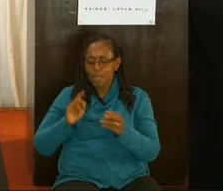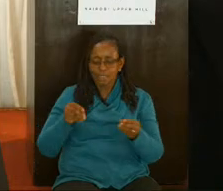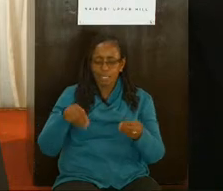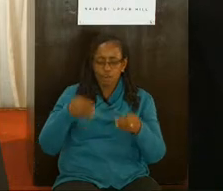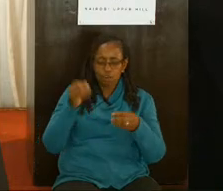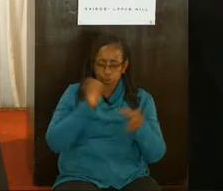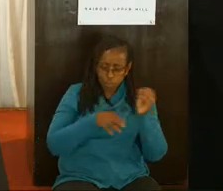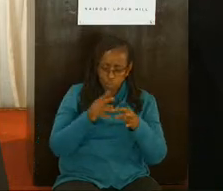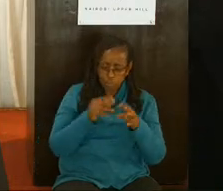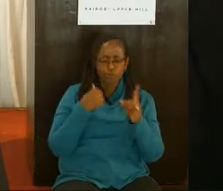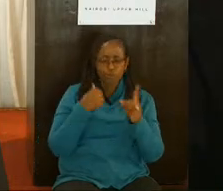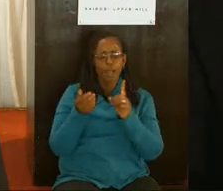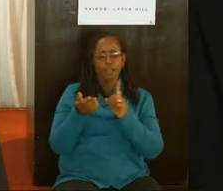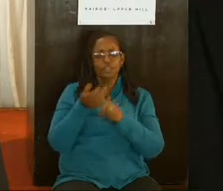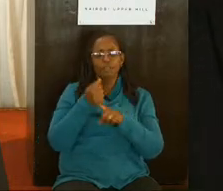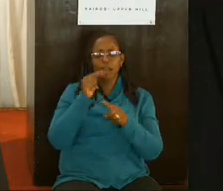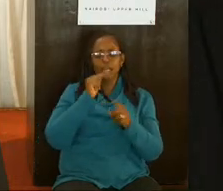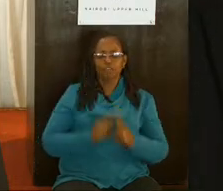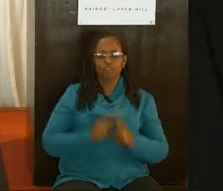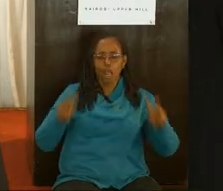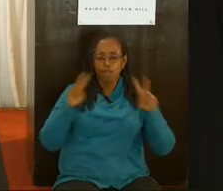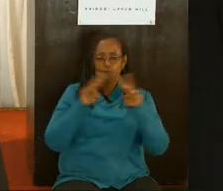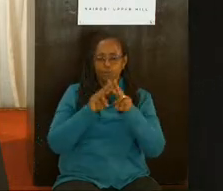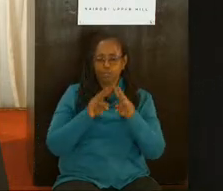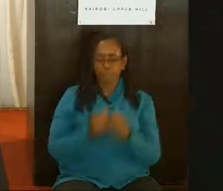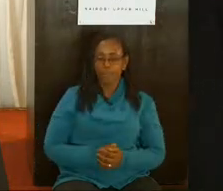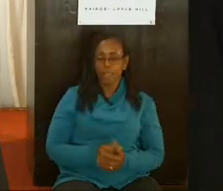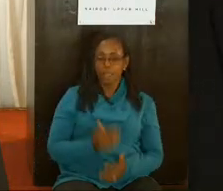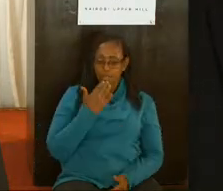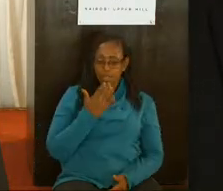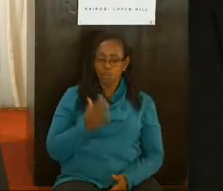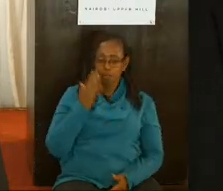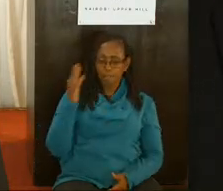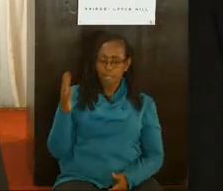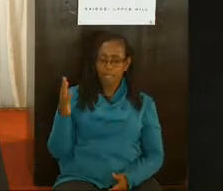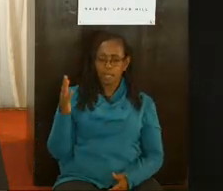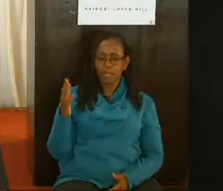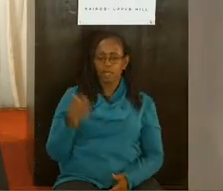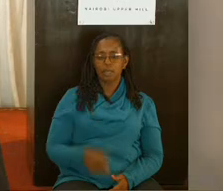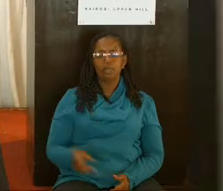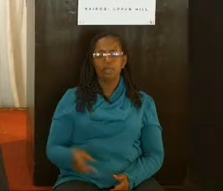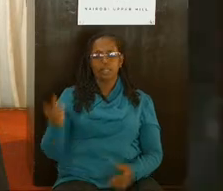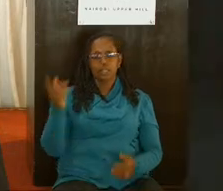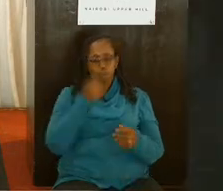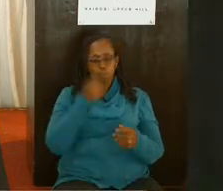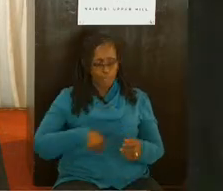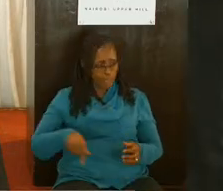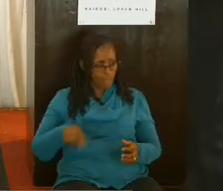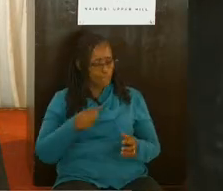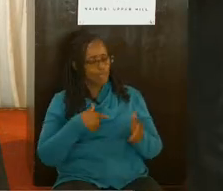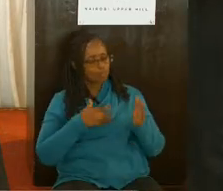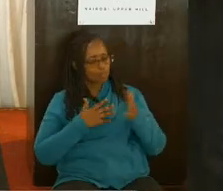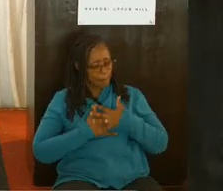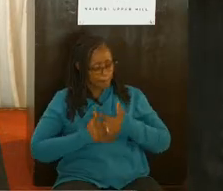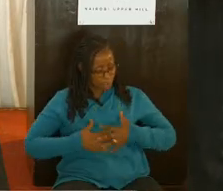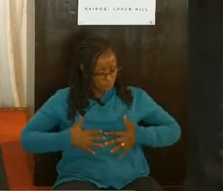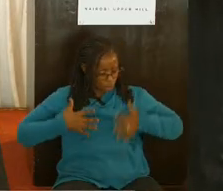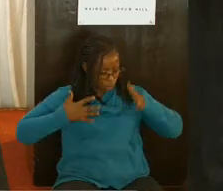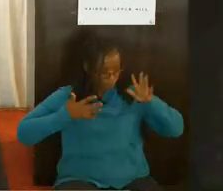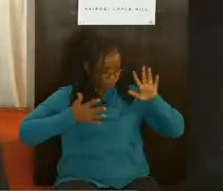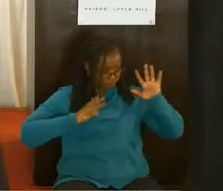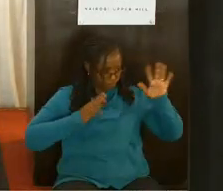to make National values a reality thank you very much thank you very much Mr Fuller please join me in appreciating